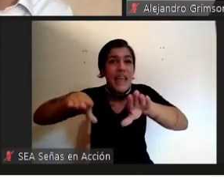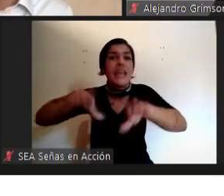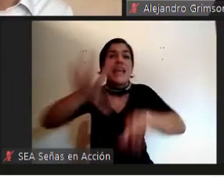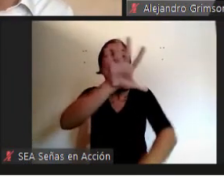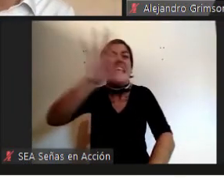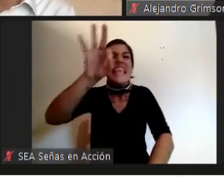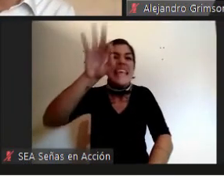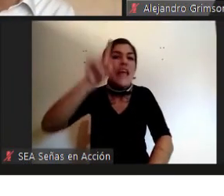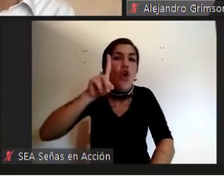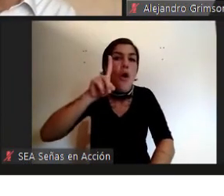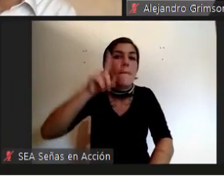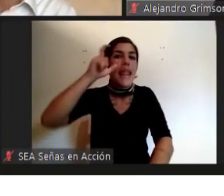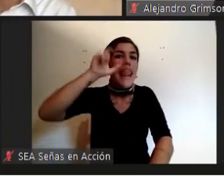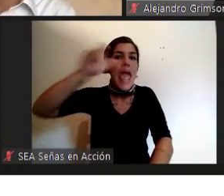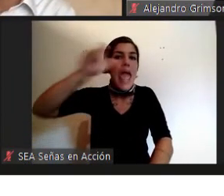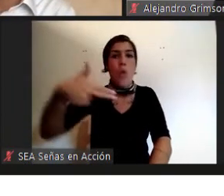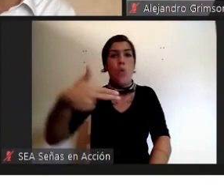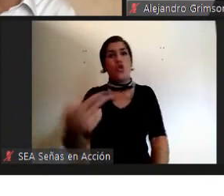Venice.